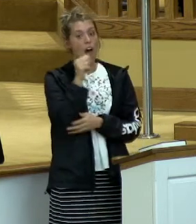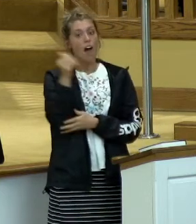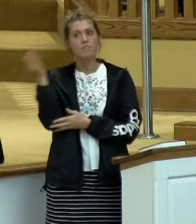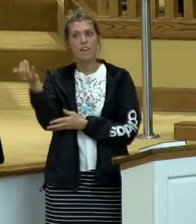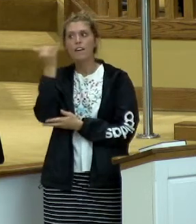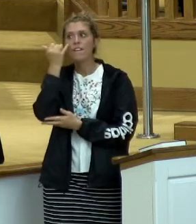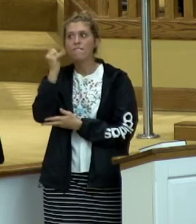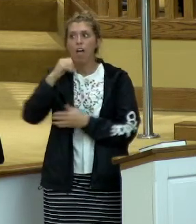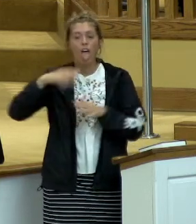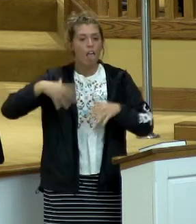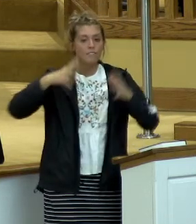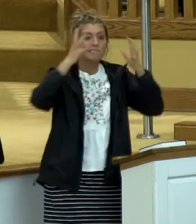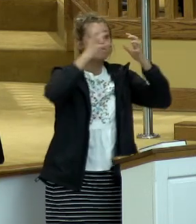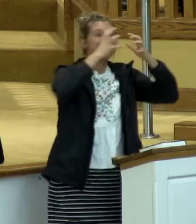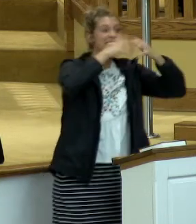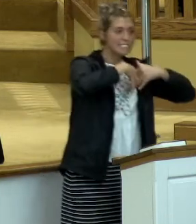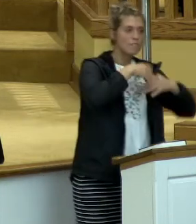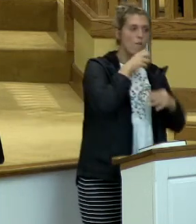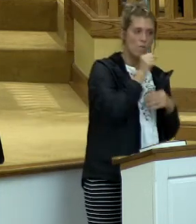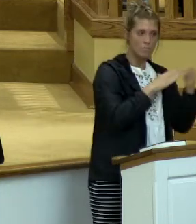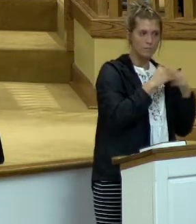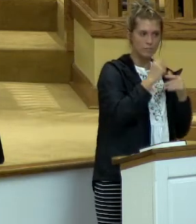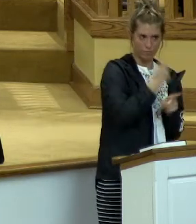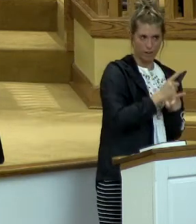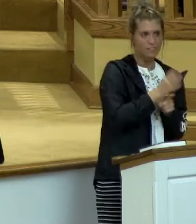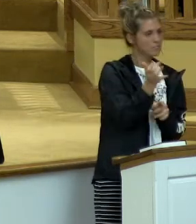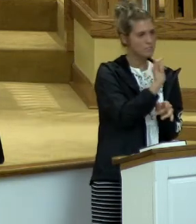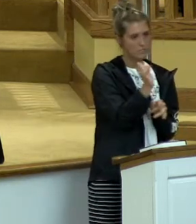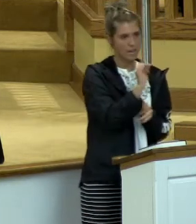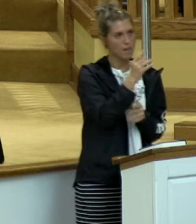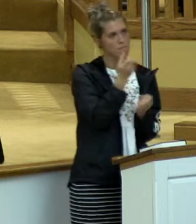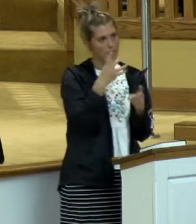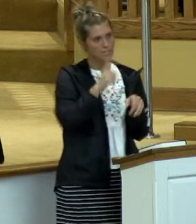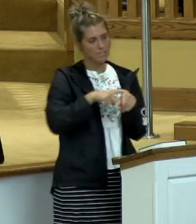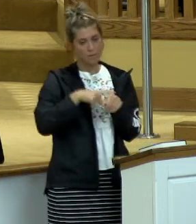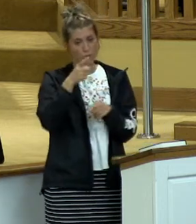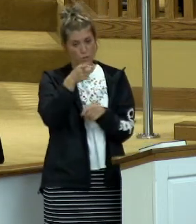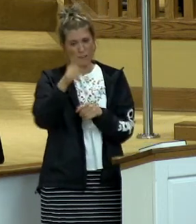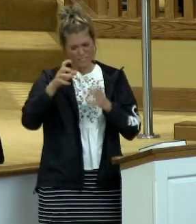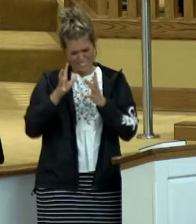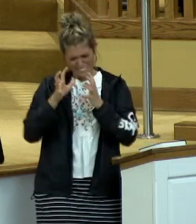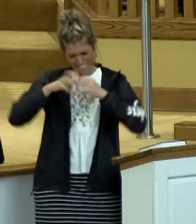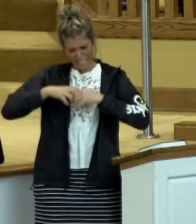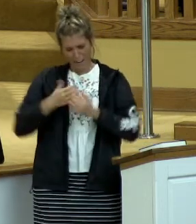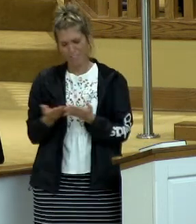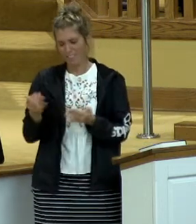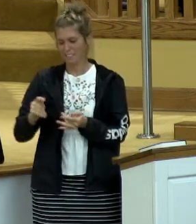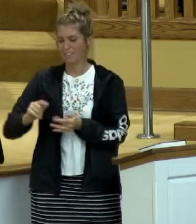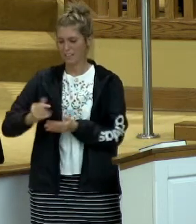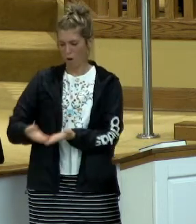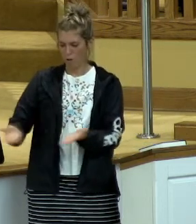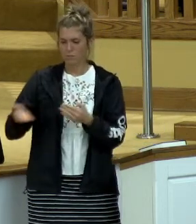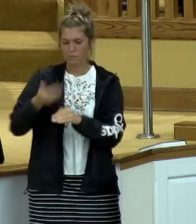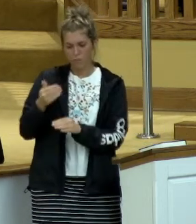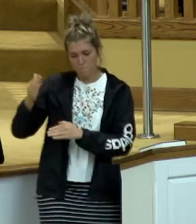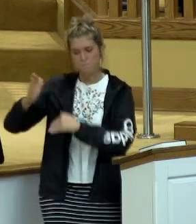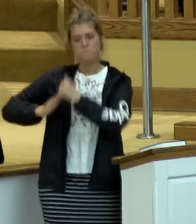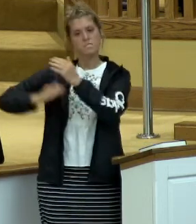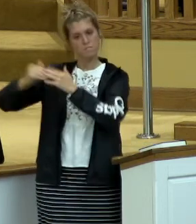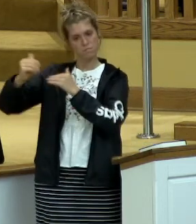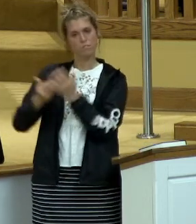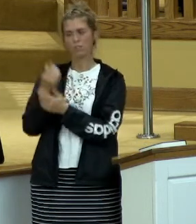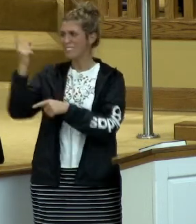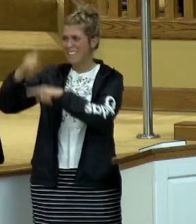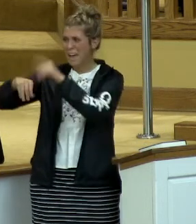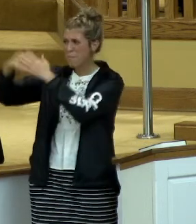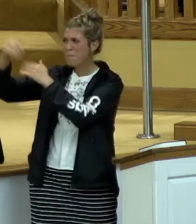there if we didn't tear down the old building first. And sometimes you got to tear down all things at the altar before you can build things at the altar. You can't keep building. There's no way you